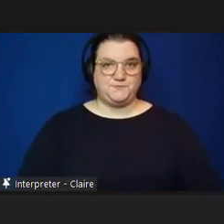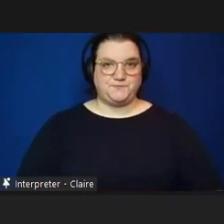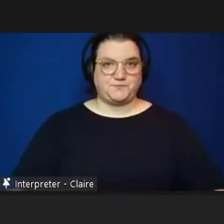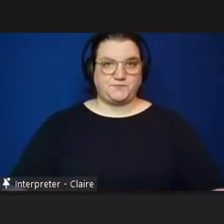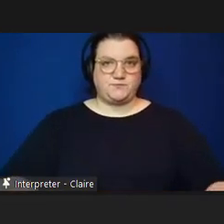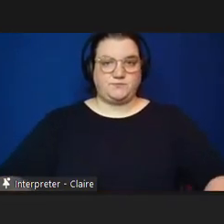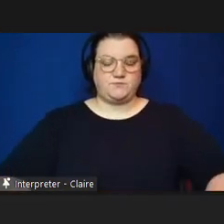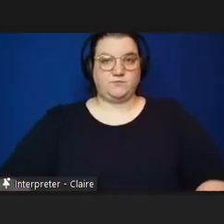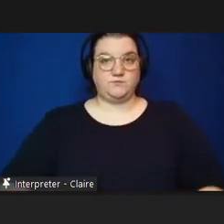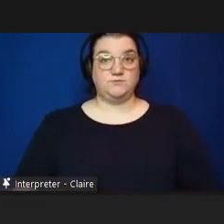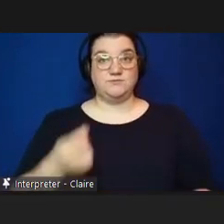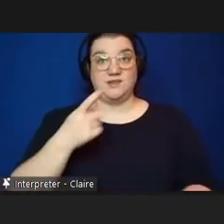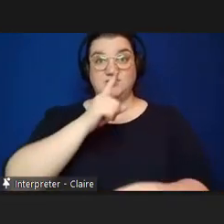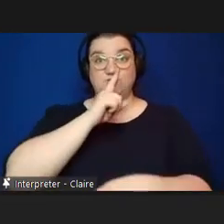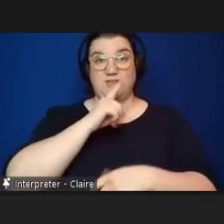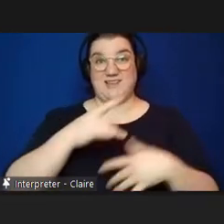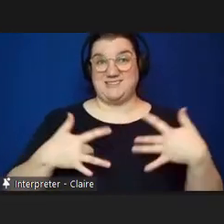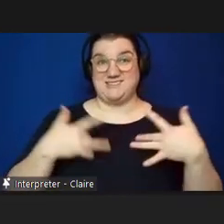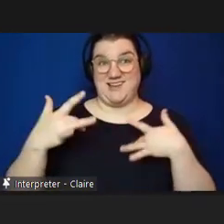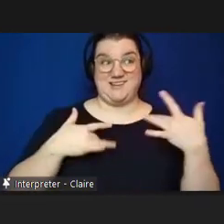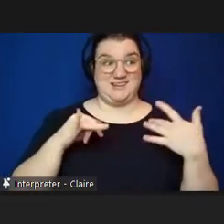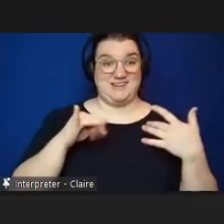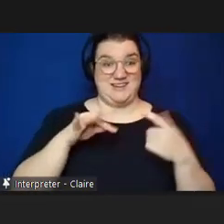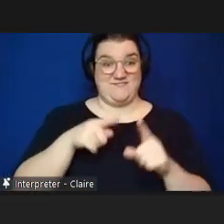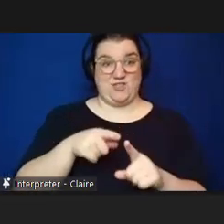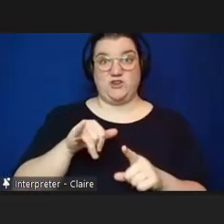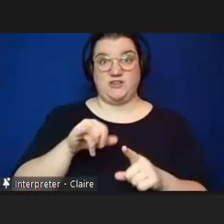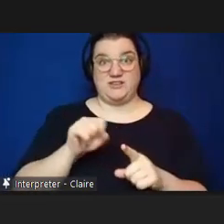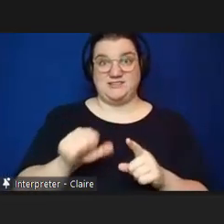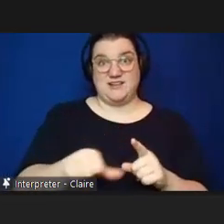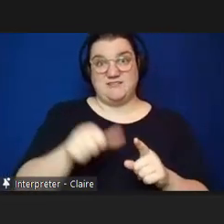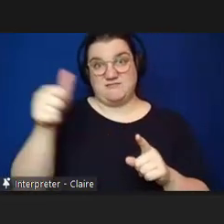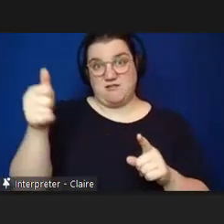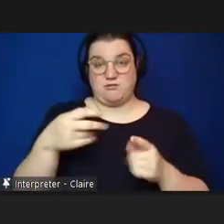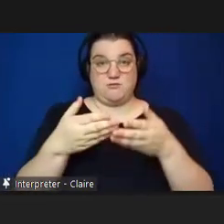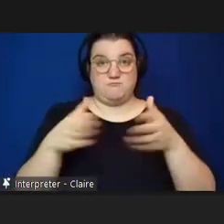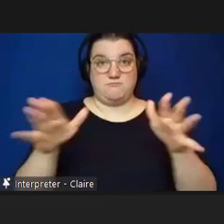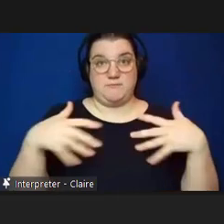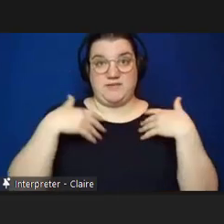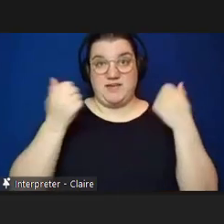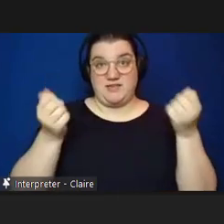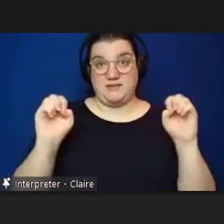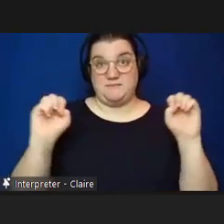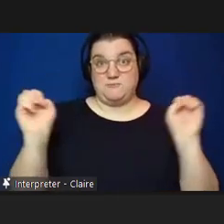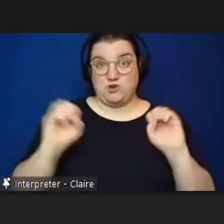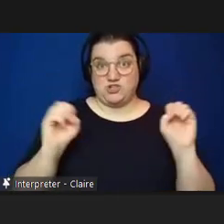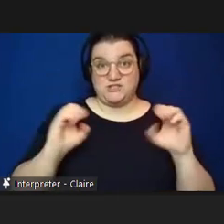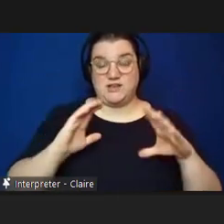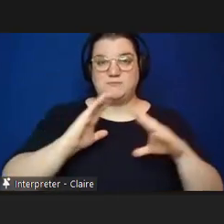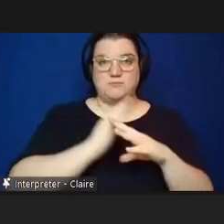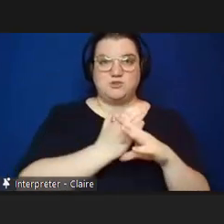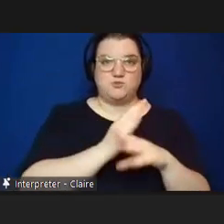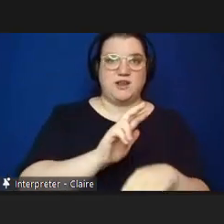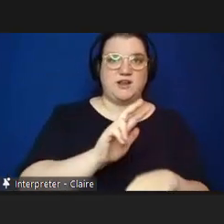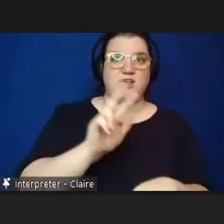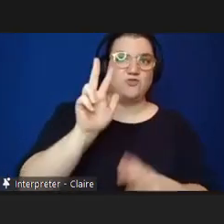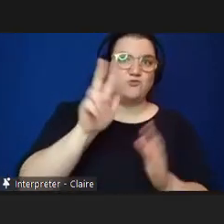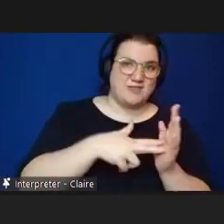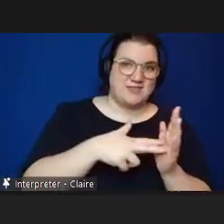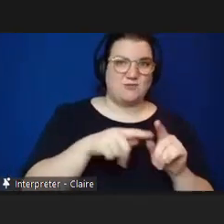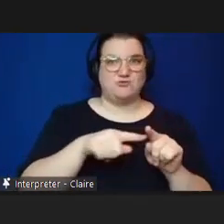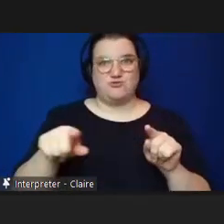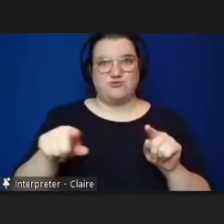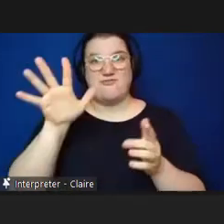really exciting that if there is another public health emergency, that between 3 and 5,000 people